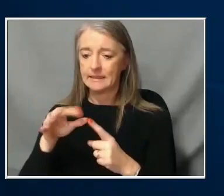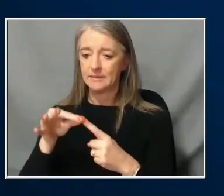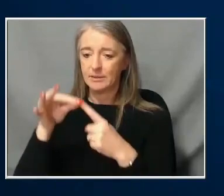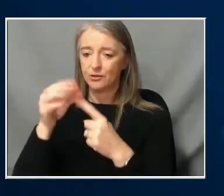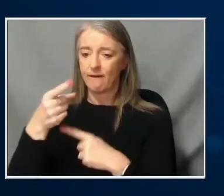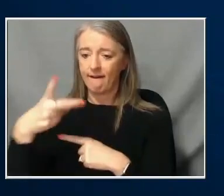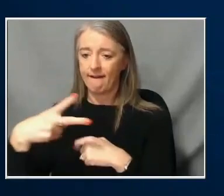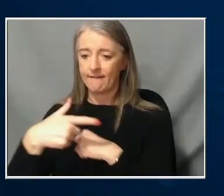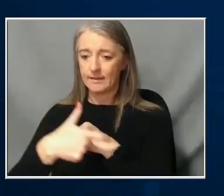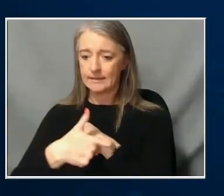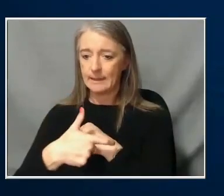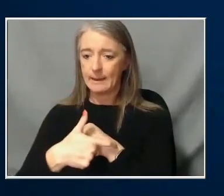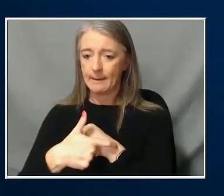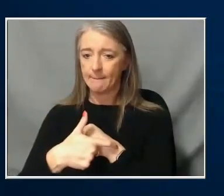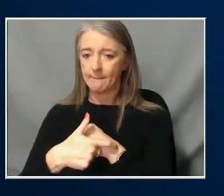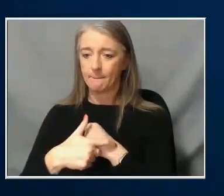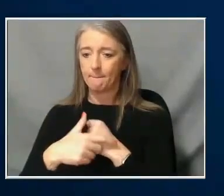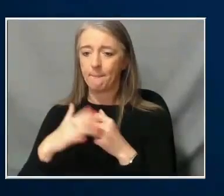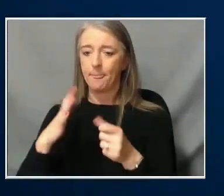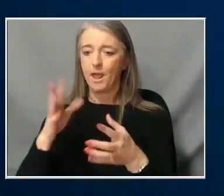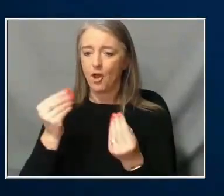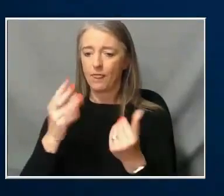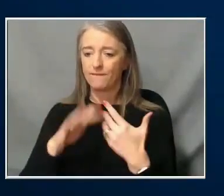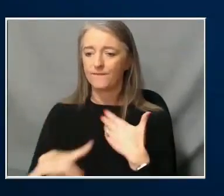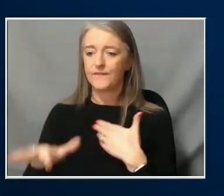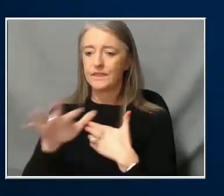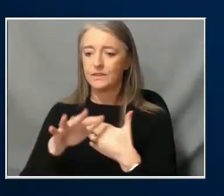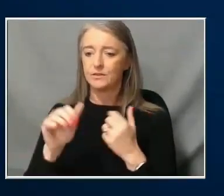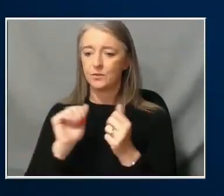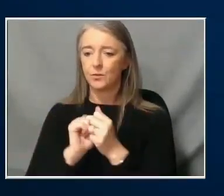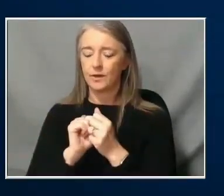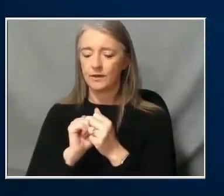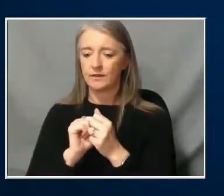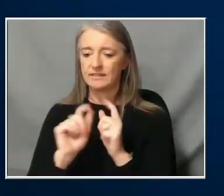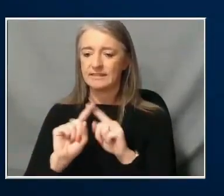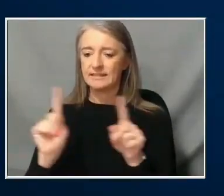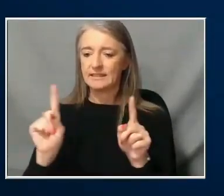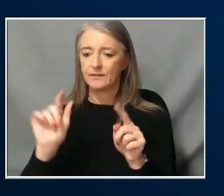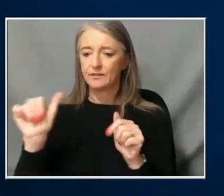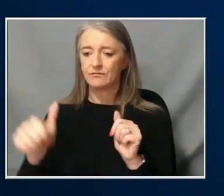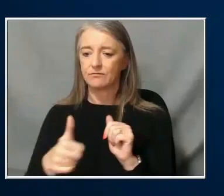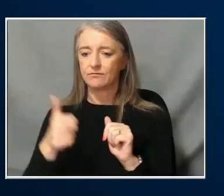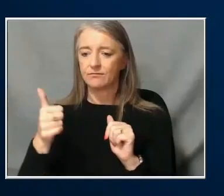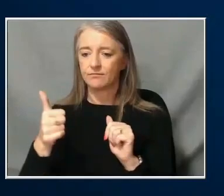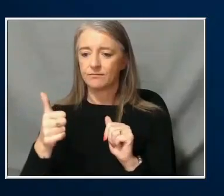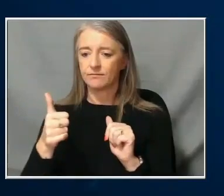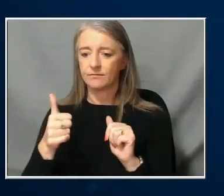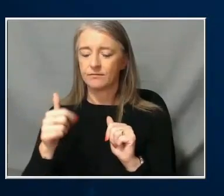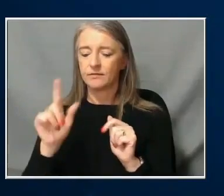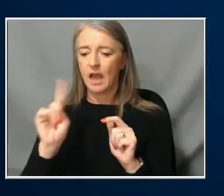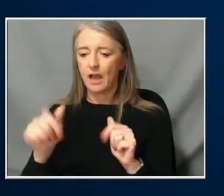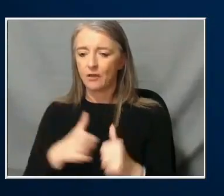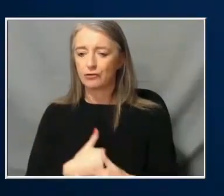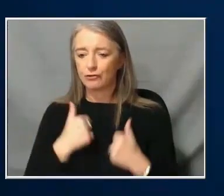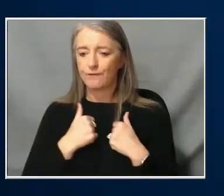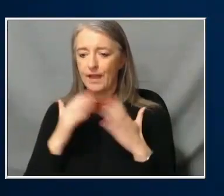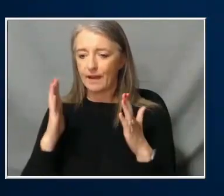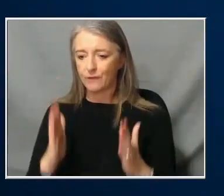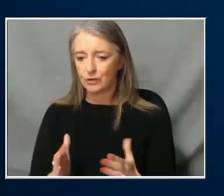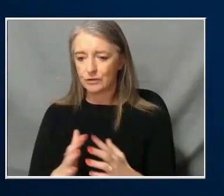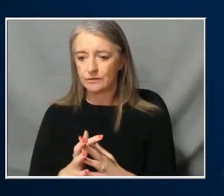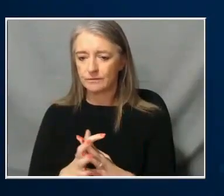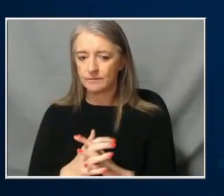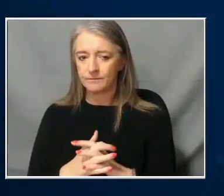halftime. We were on the field with different screenable cancer survivors. And there with